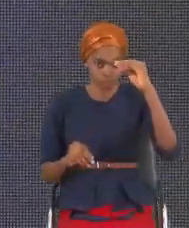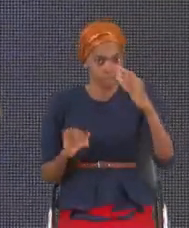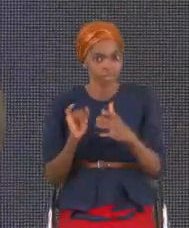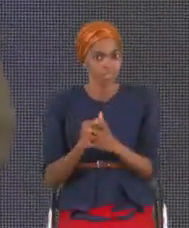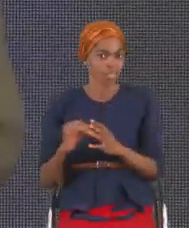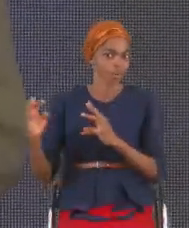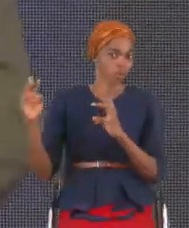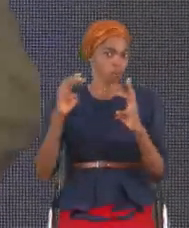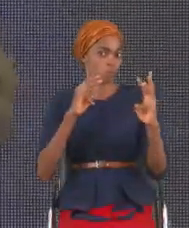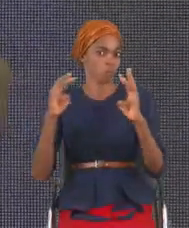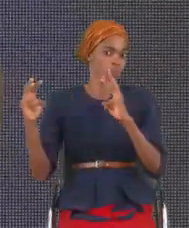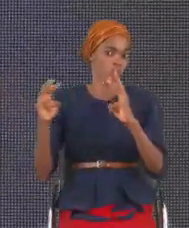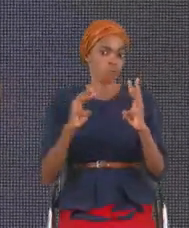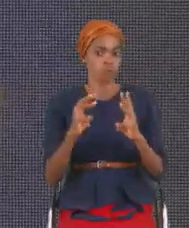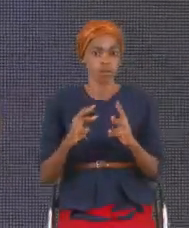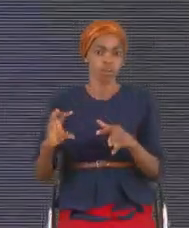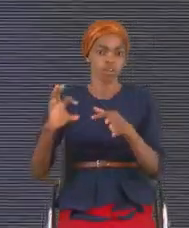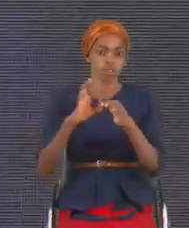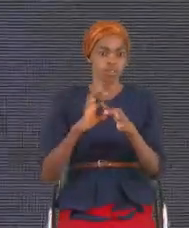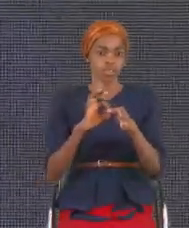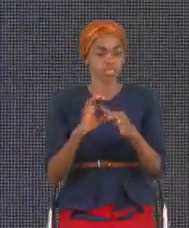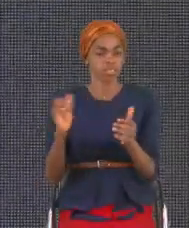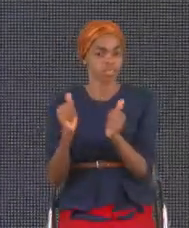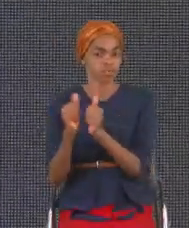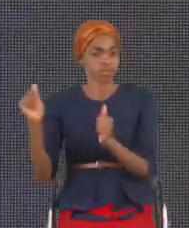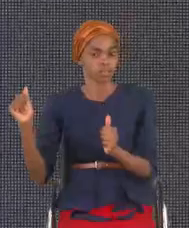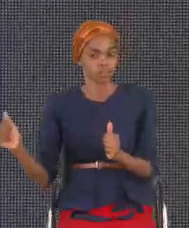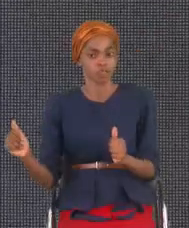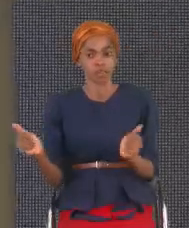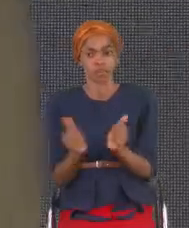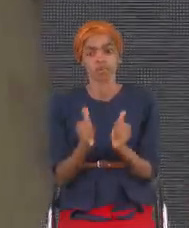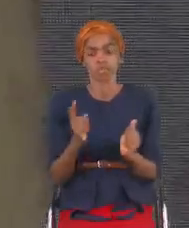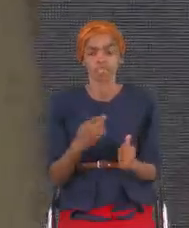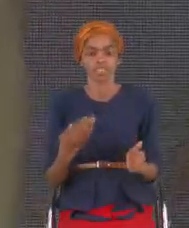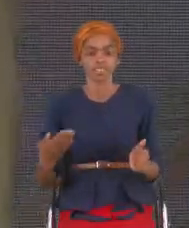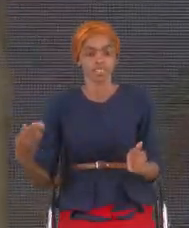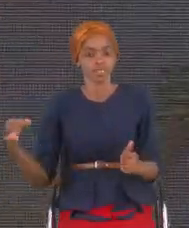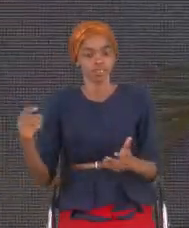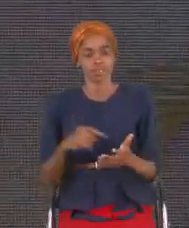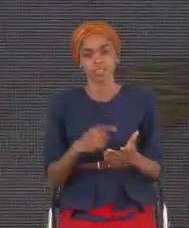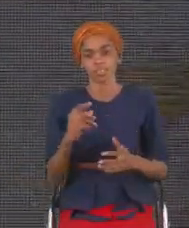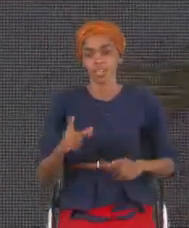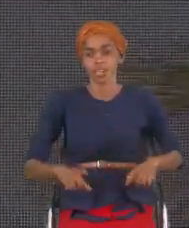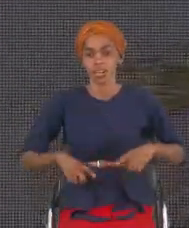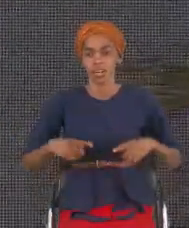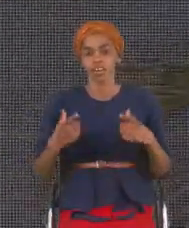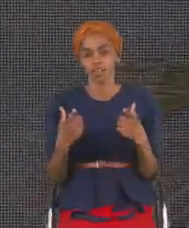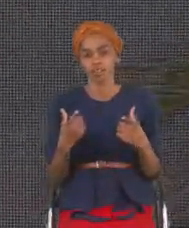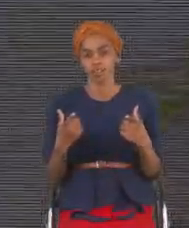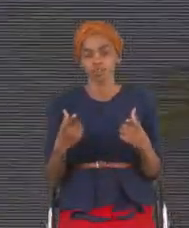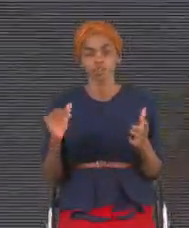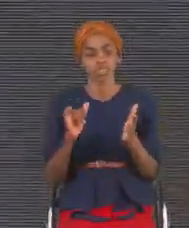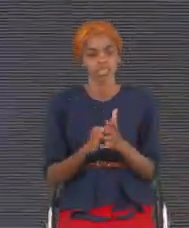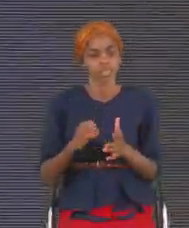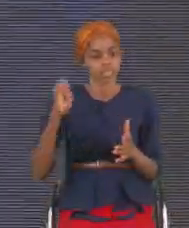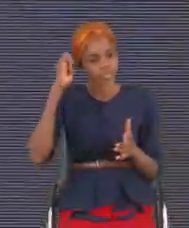warriors entangled himself with their fears of this life that he